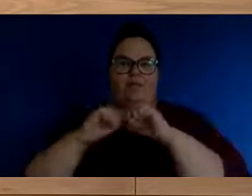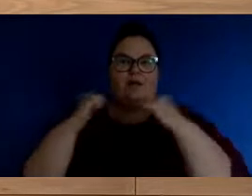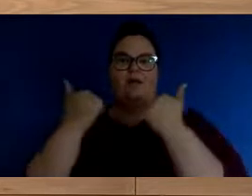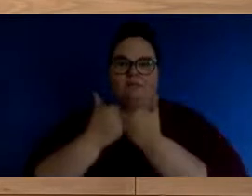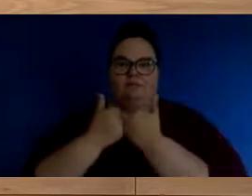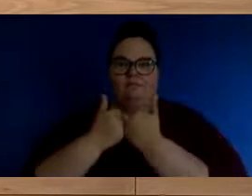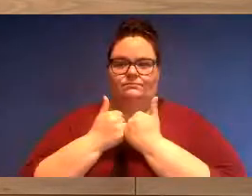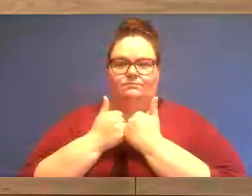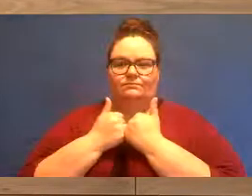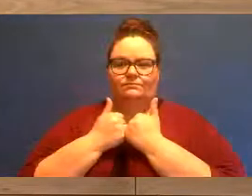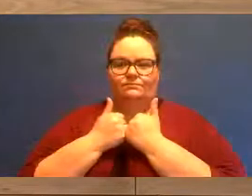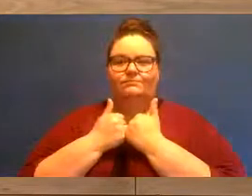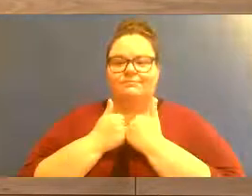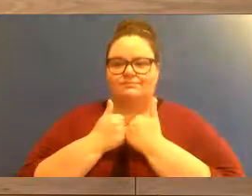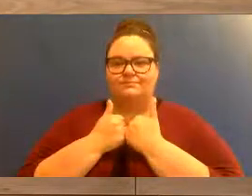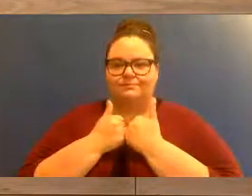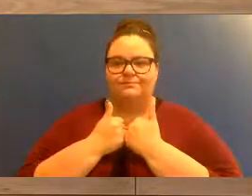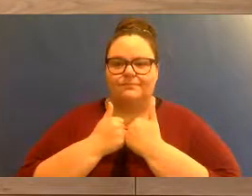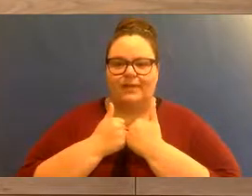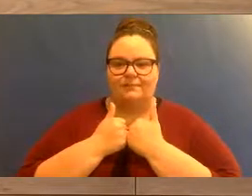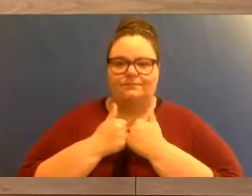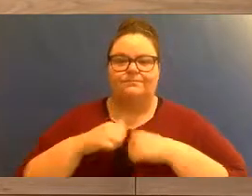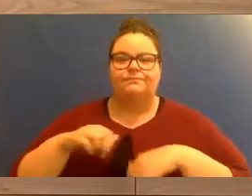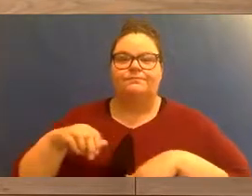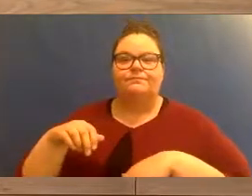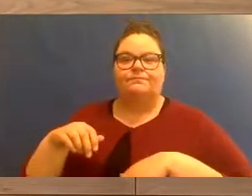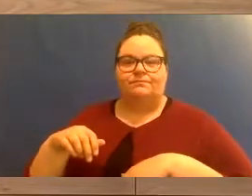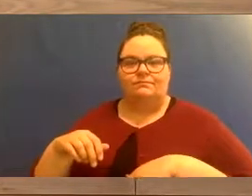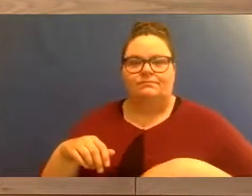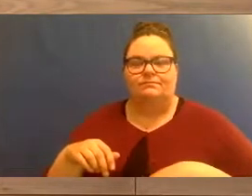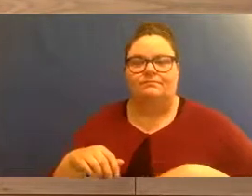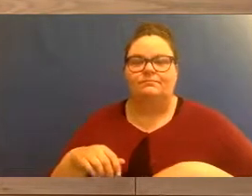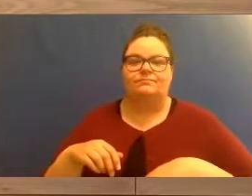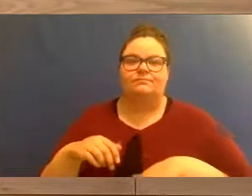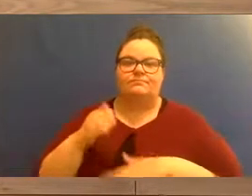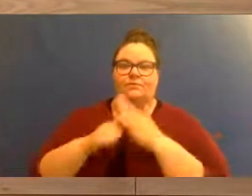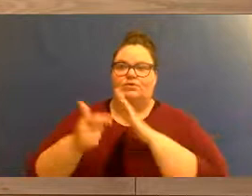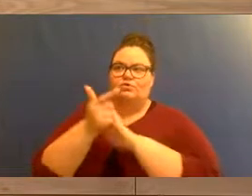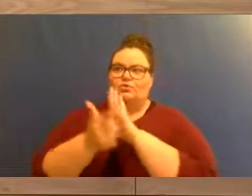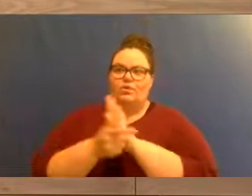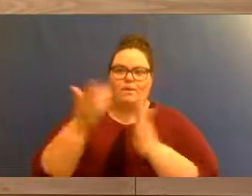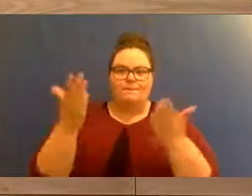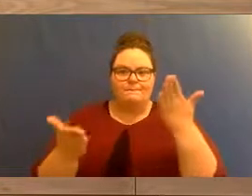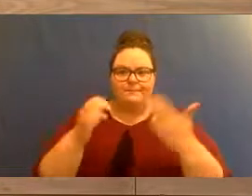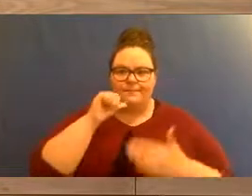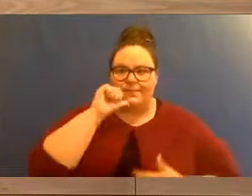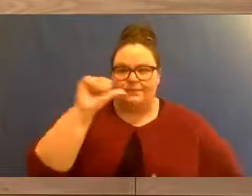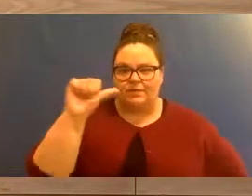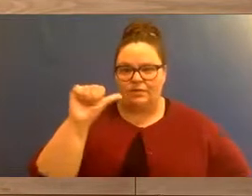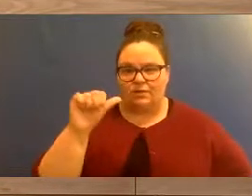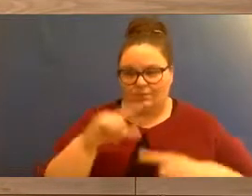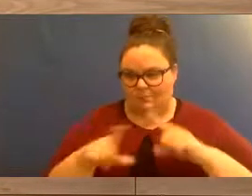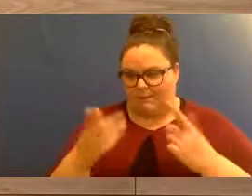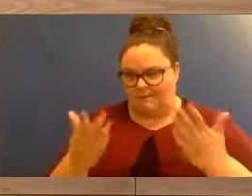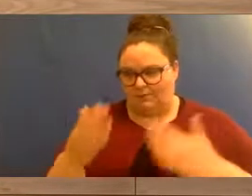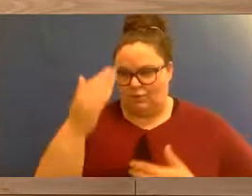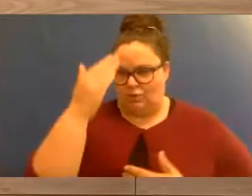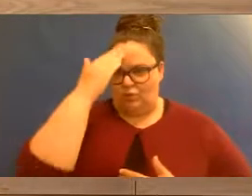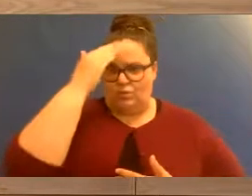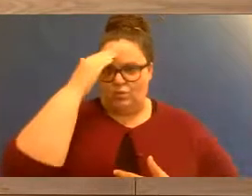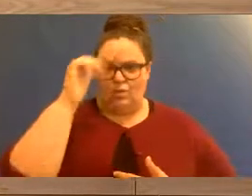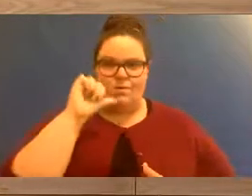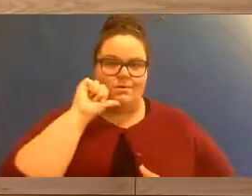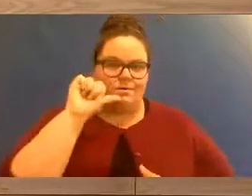be clarified in law. I mean, I'm not sure, and you likely know this better than I would, about